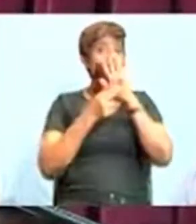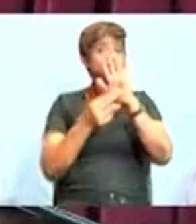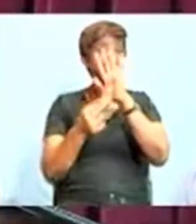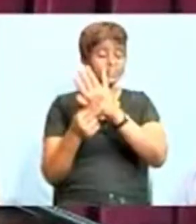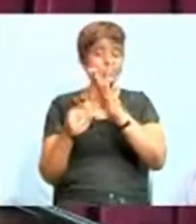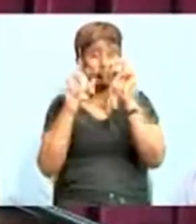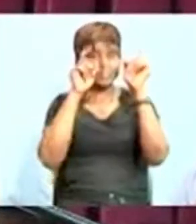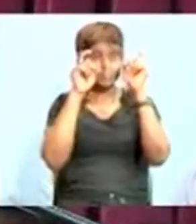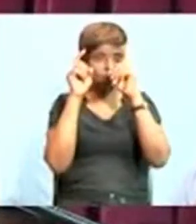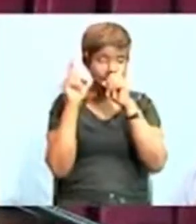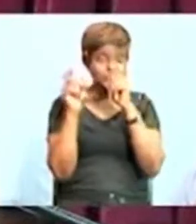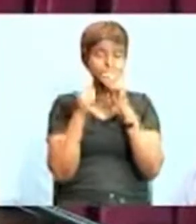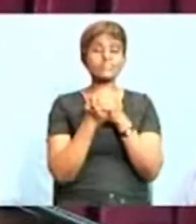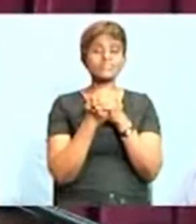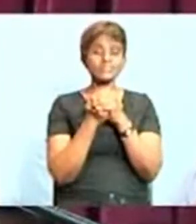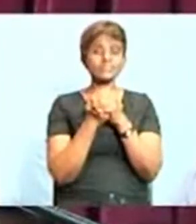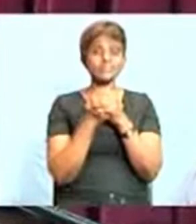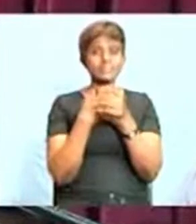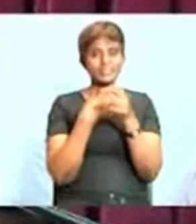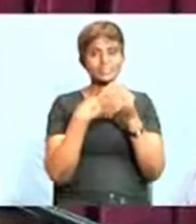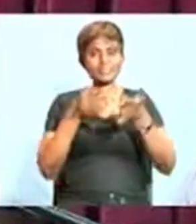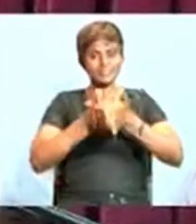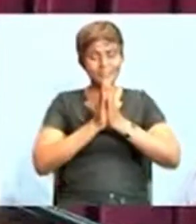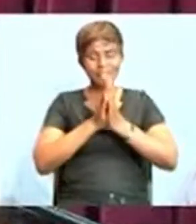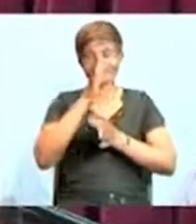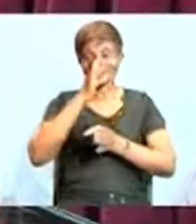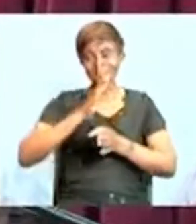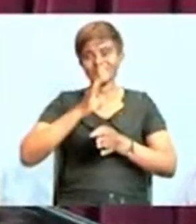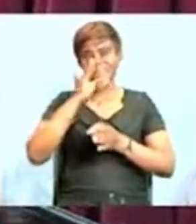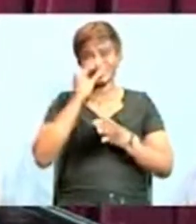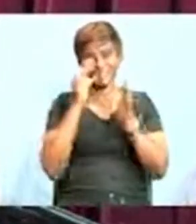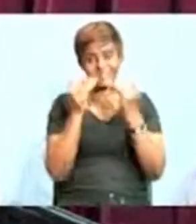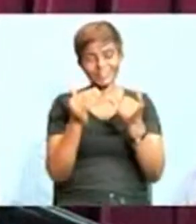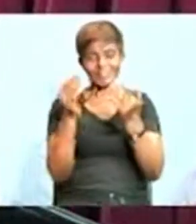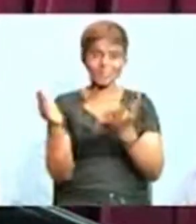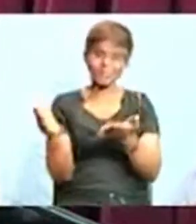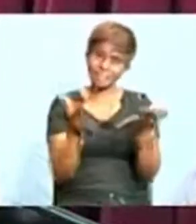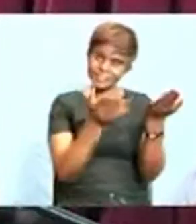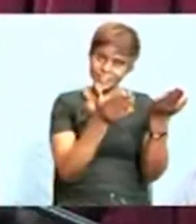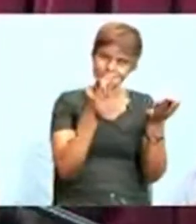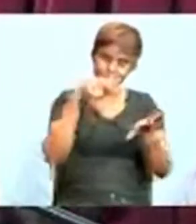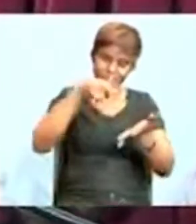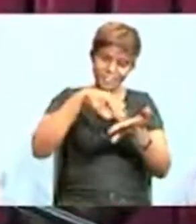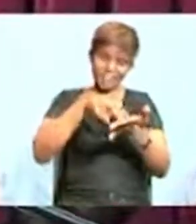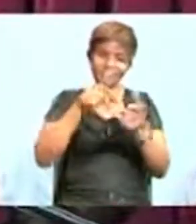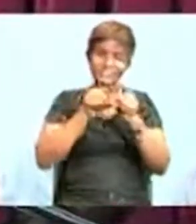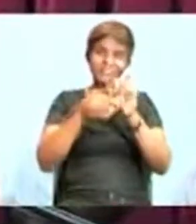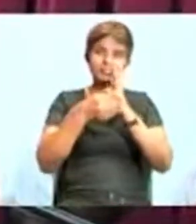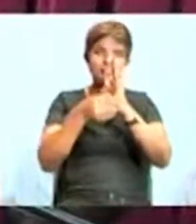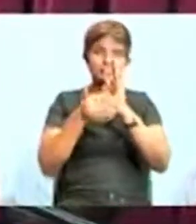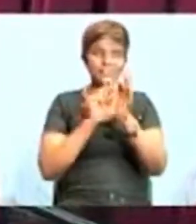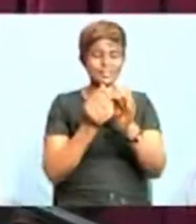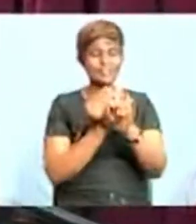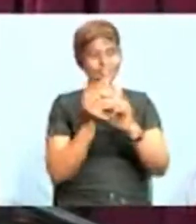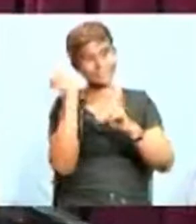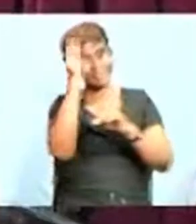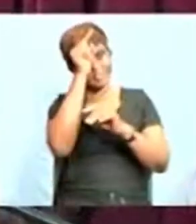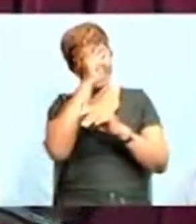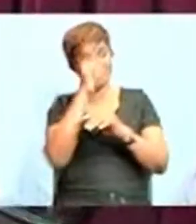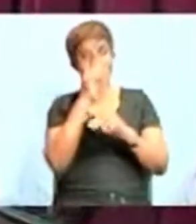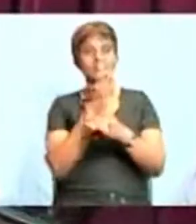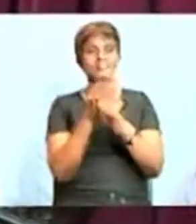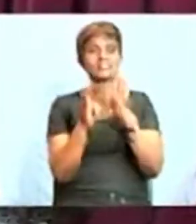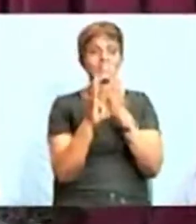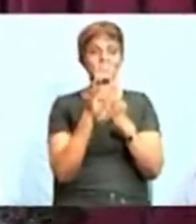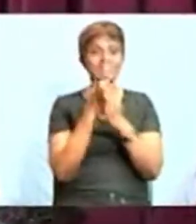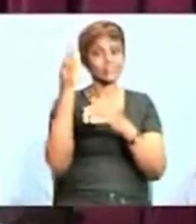photo. So I'll ask Madam Speaker now to rise, and she will lead us to the front of the main building. Head